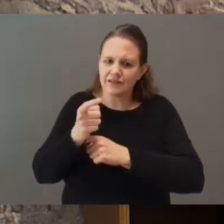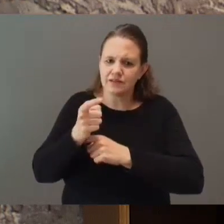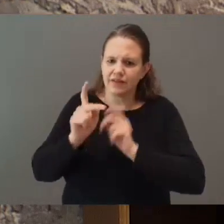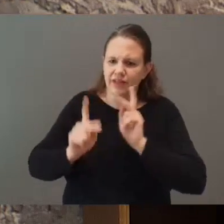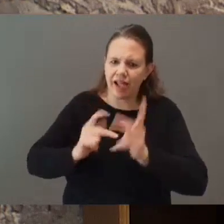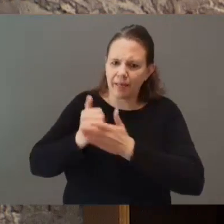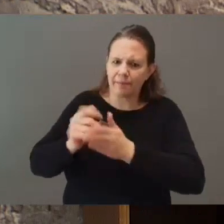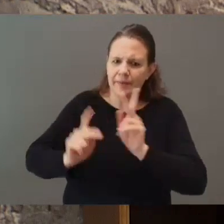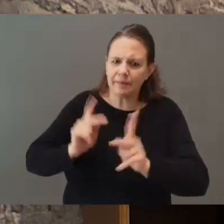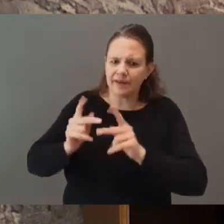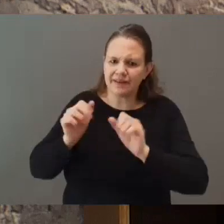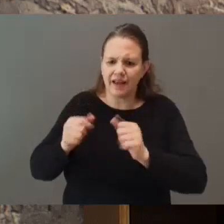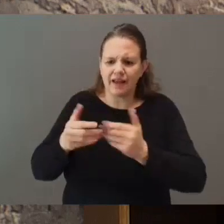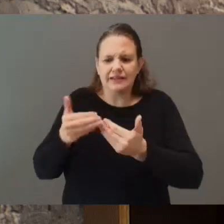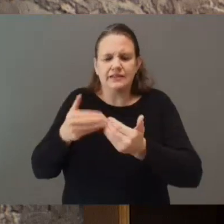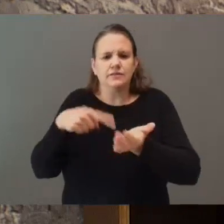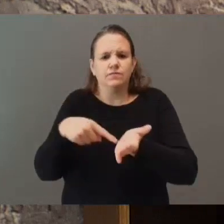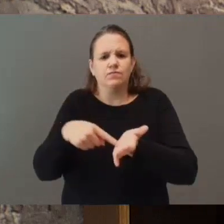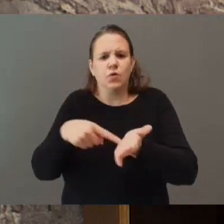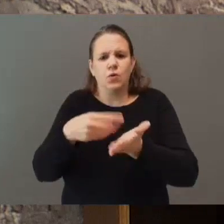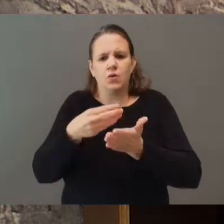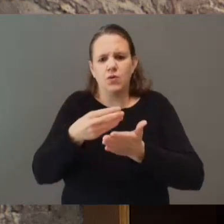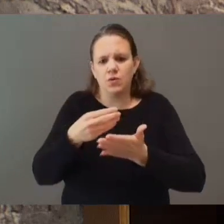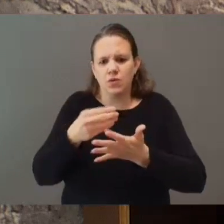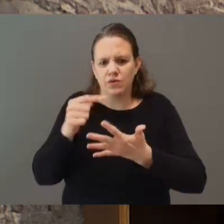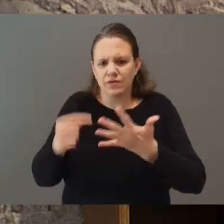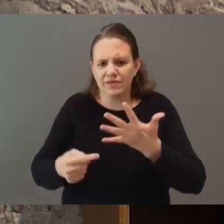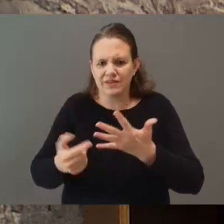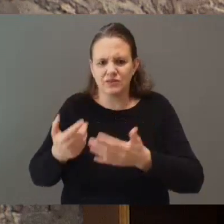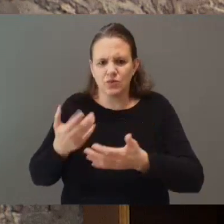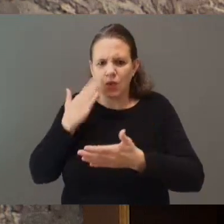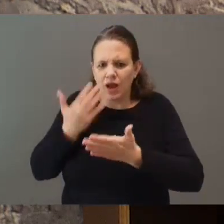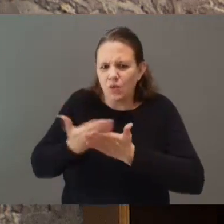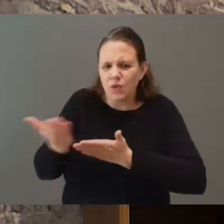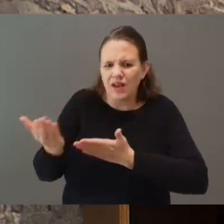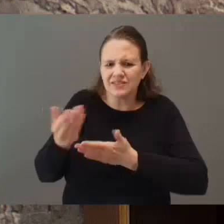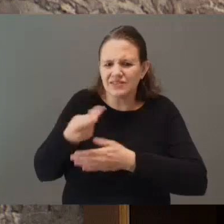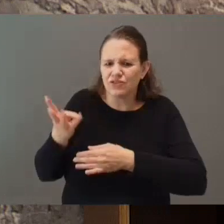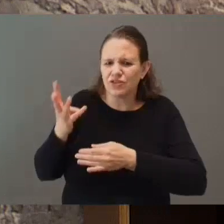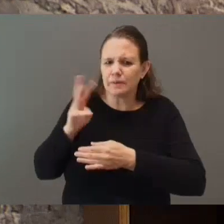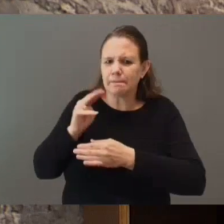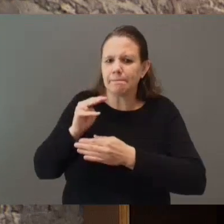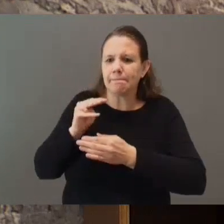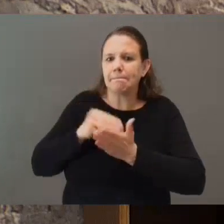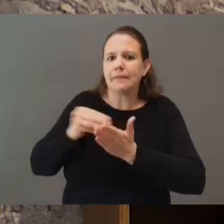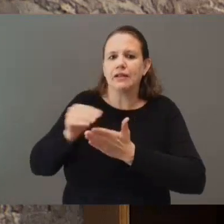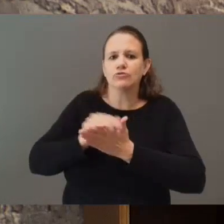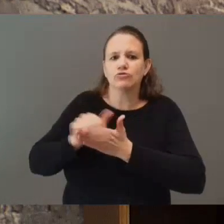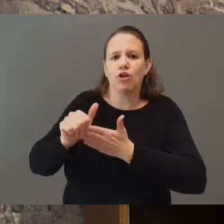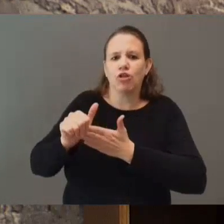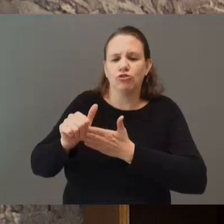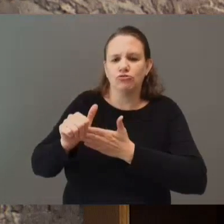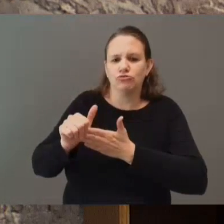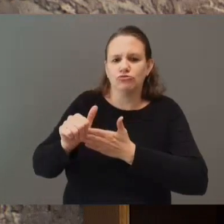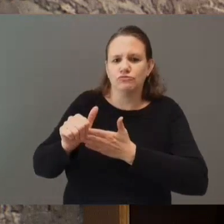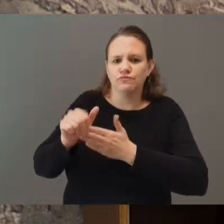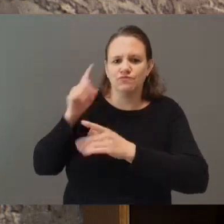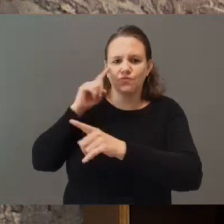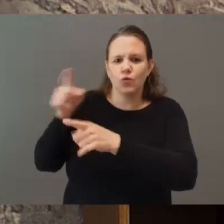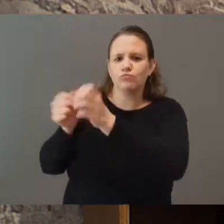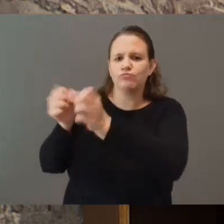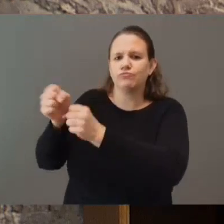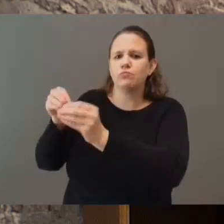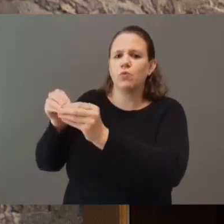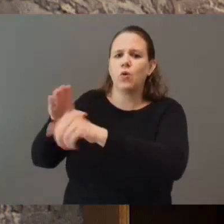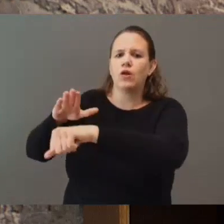wasting millions of dollars on a jam-packed Premier's office and $1 billion on consultants instead of adopting BC United's